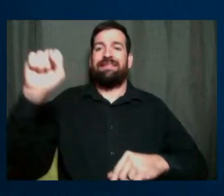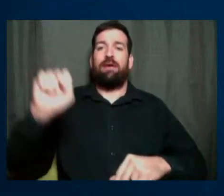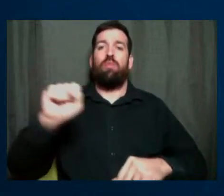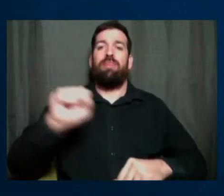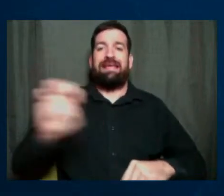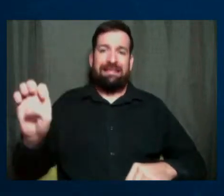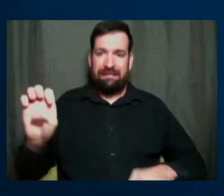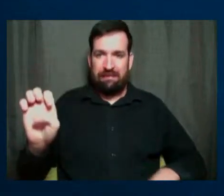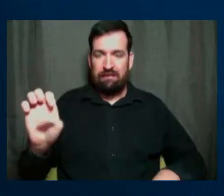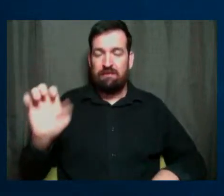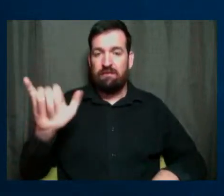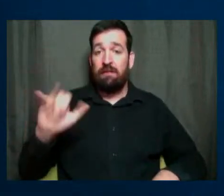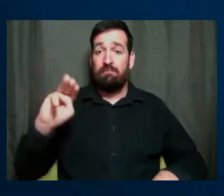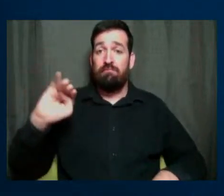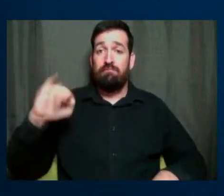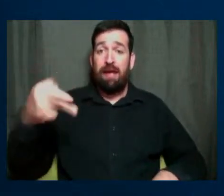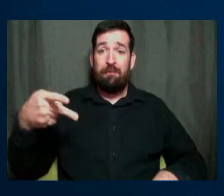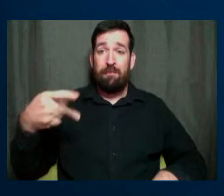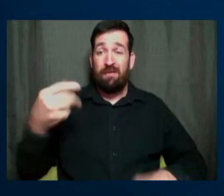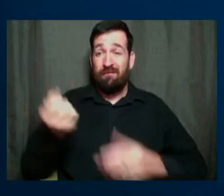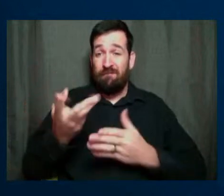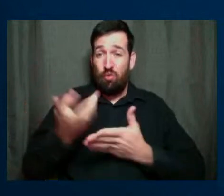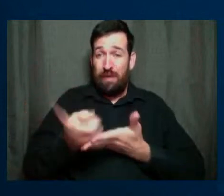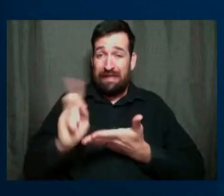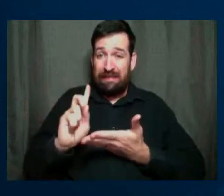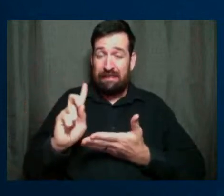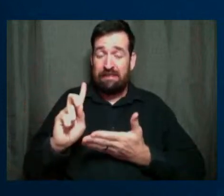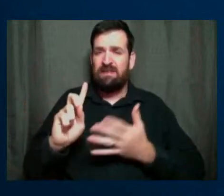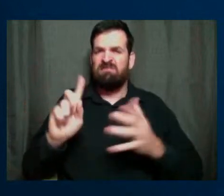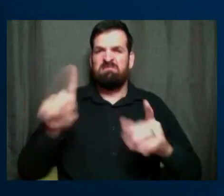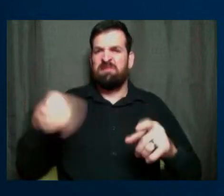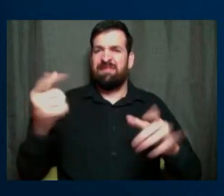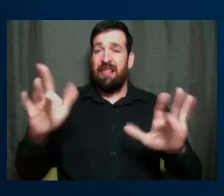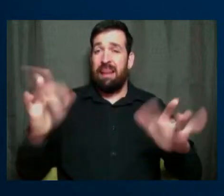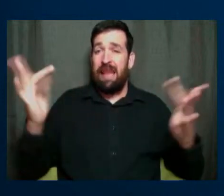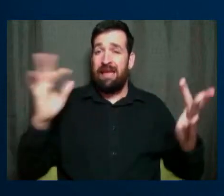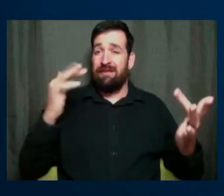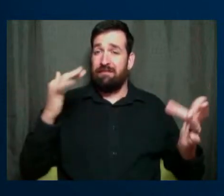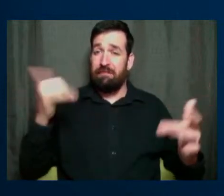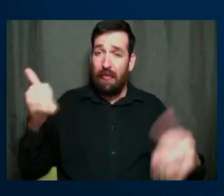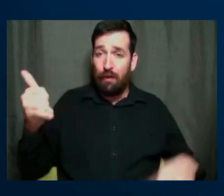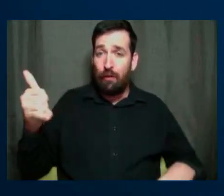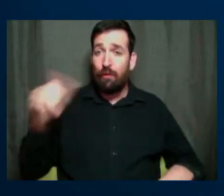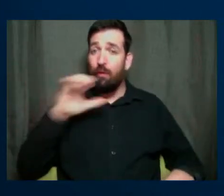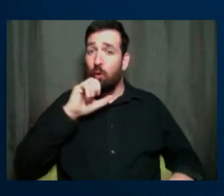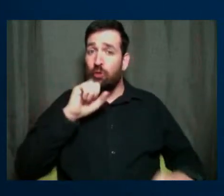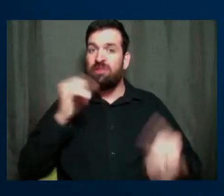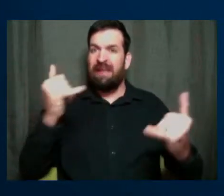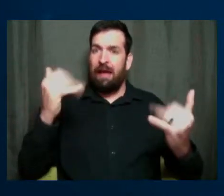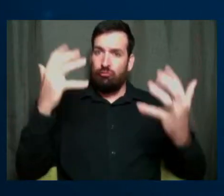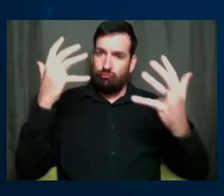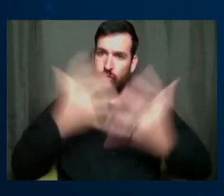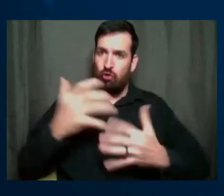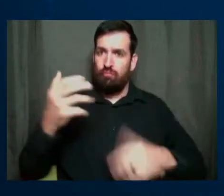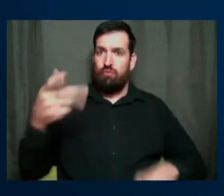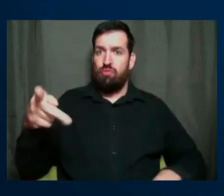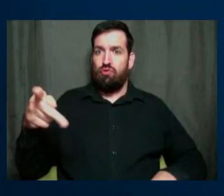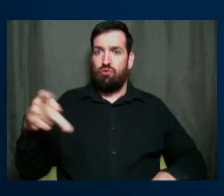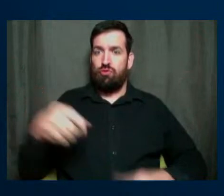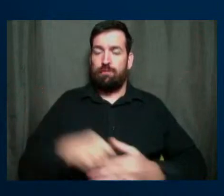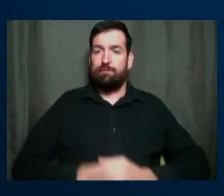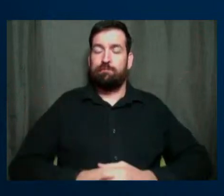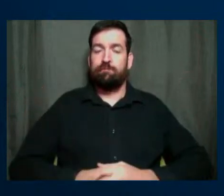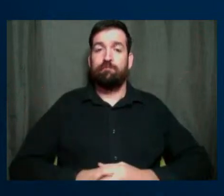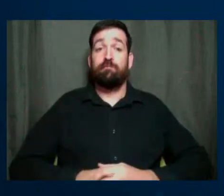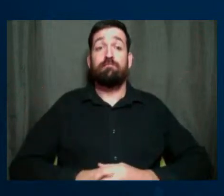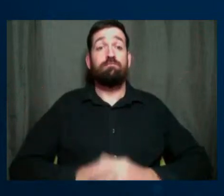map a few weeks ago was just more kind of a light yellow and orange. Now we're seeing a lot of the dark purple. And then what we do is you look at this map